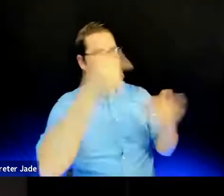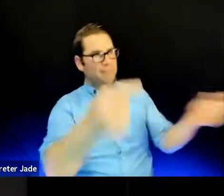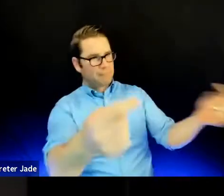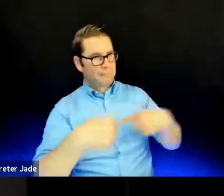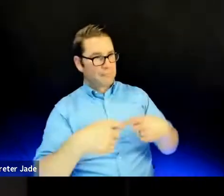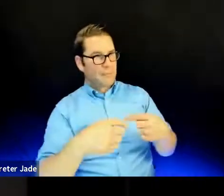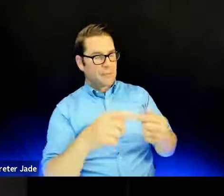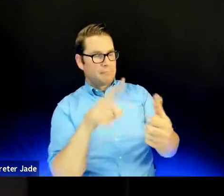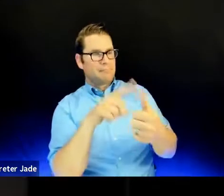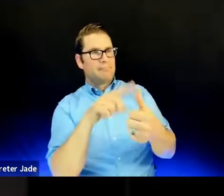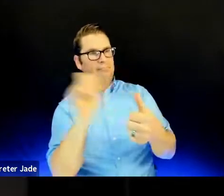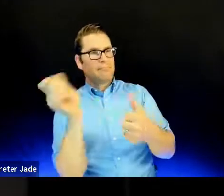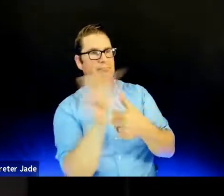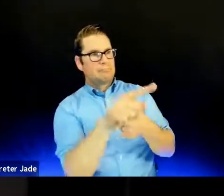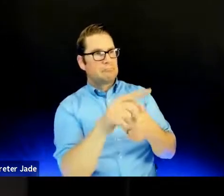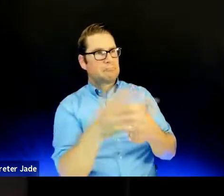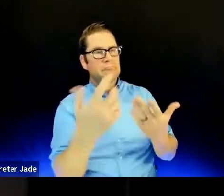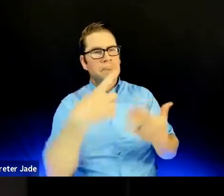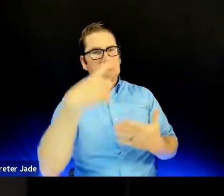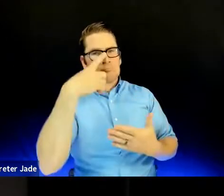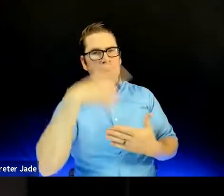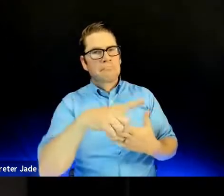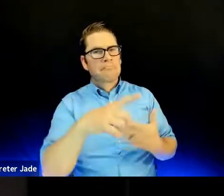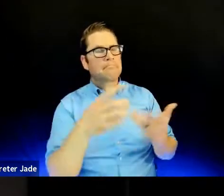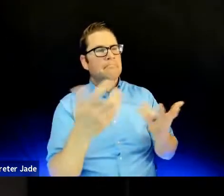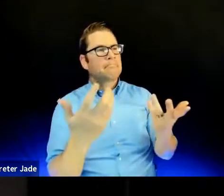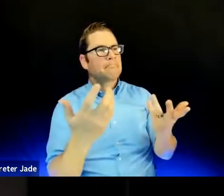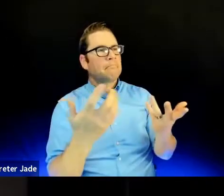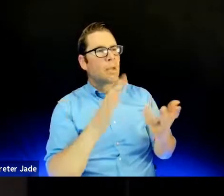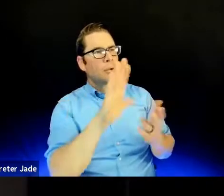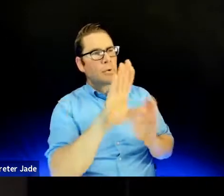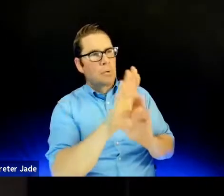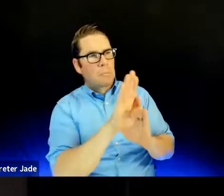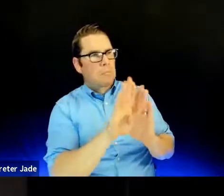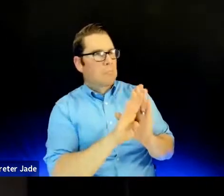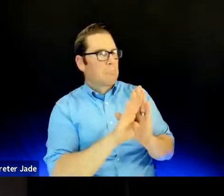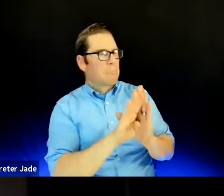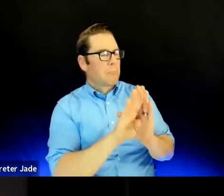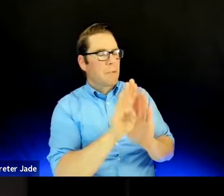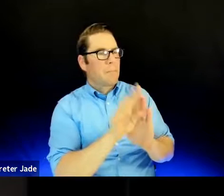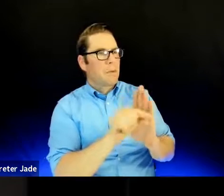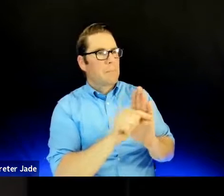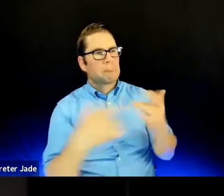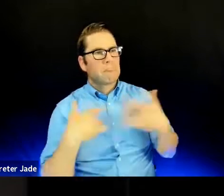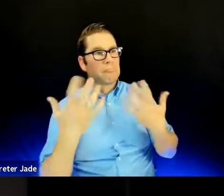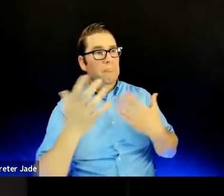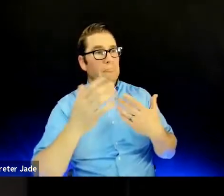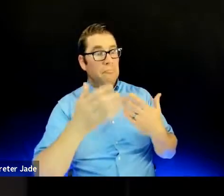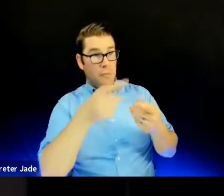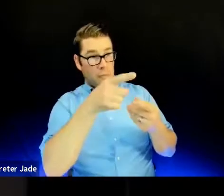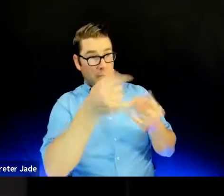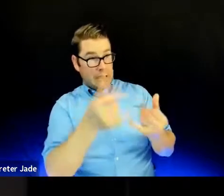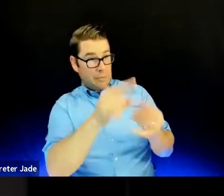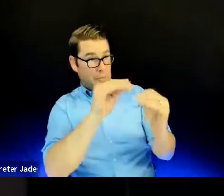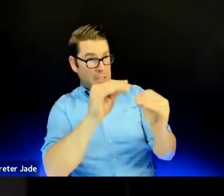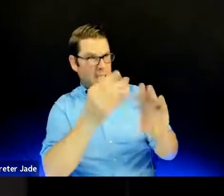is to just give us some background, like what did you do before teaching? And you know, like that. Well,